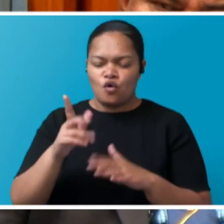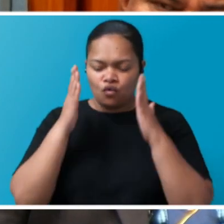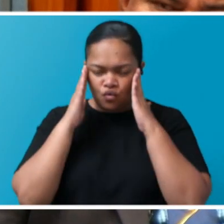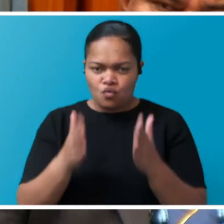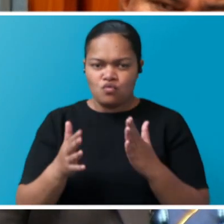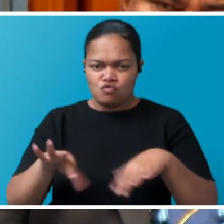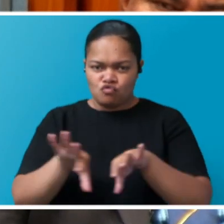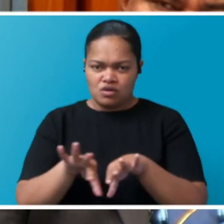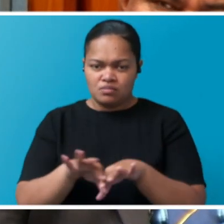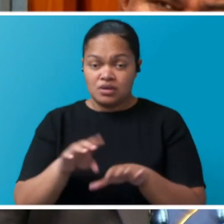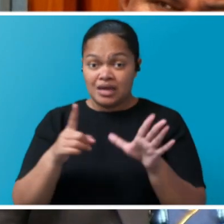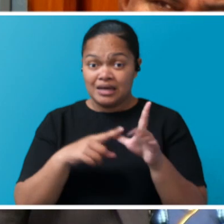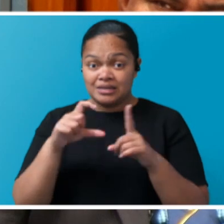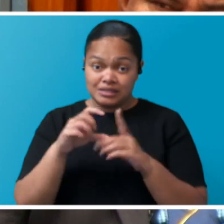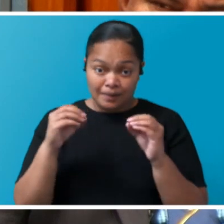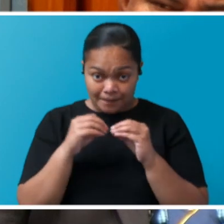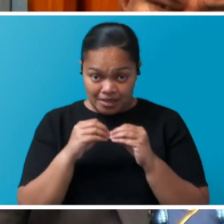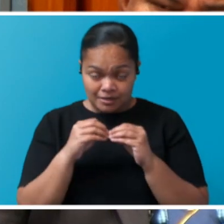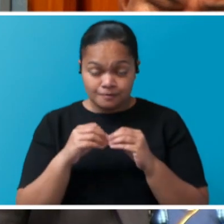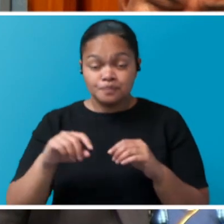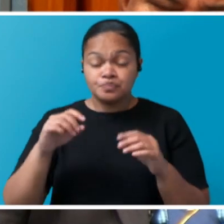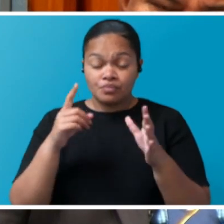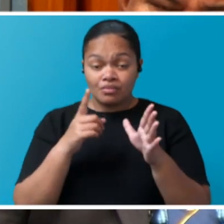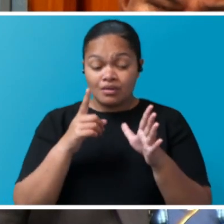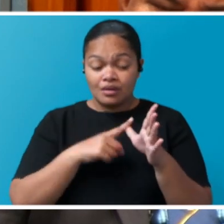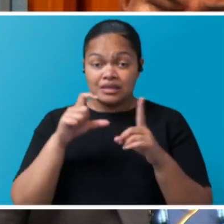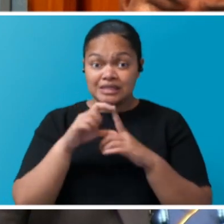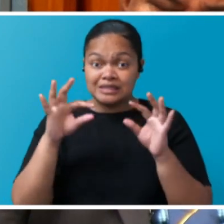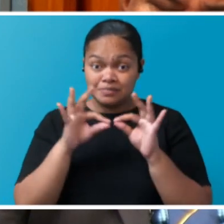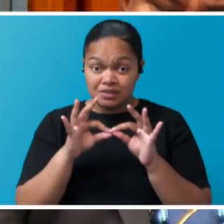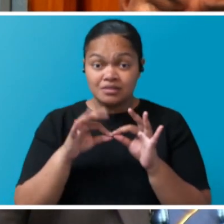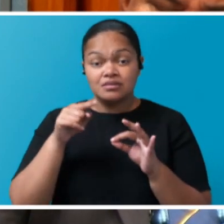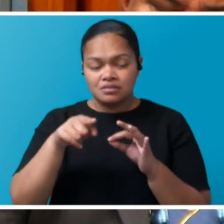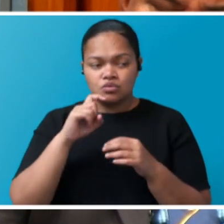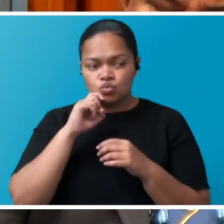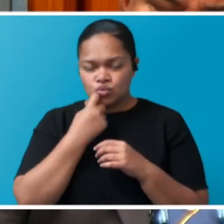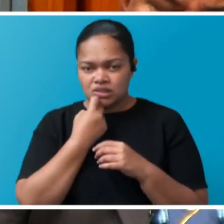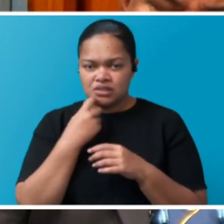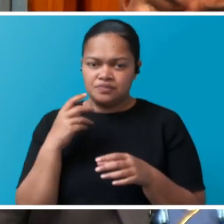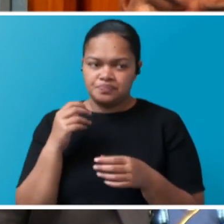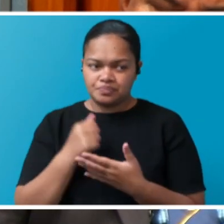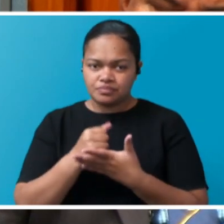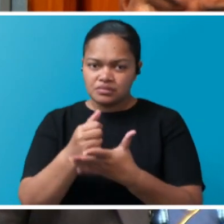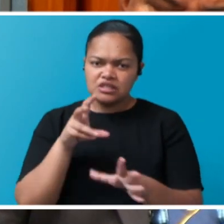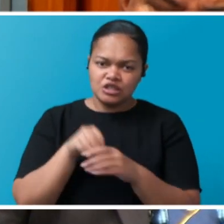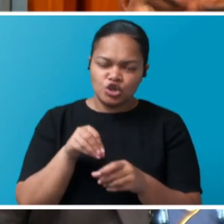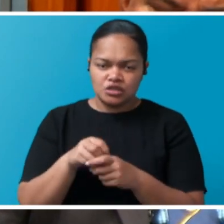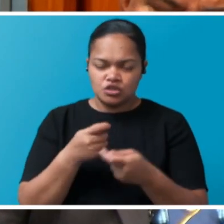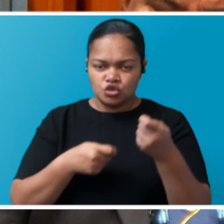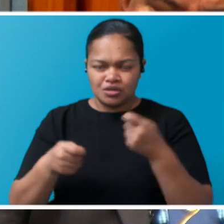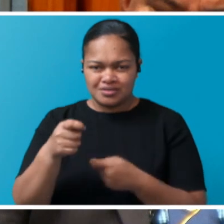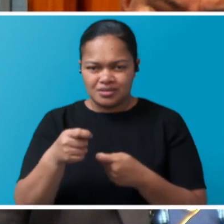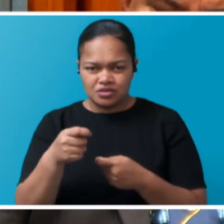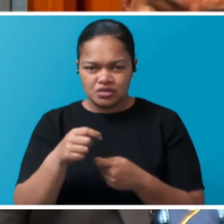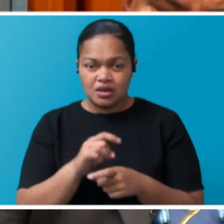ADB, we have engaged ADB through the support of ADB. They have engaged a transaction advisor